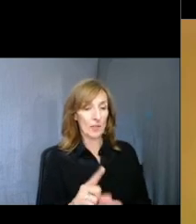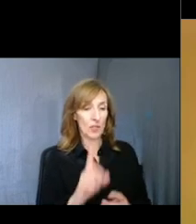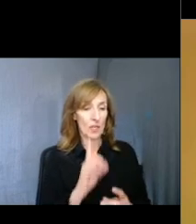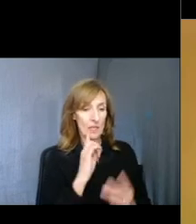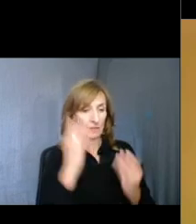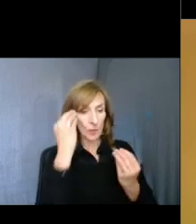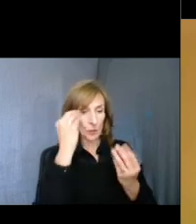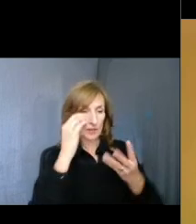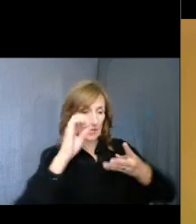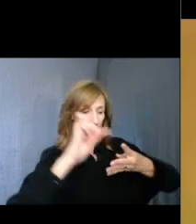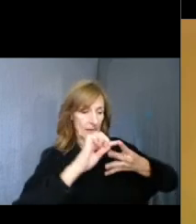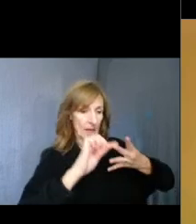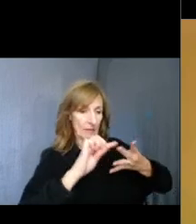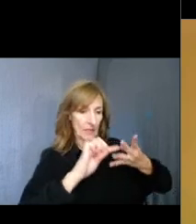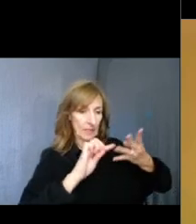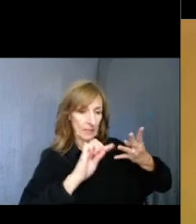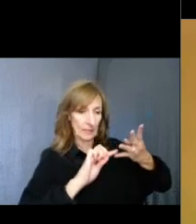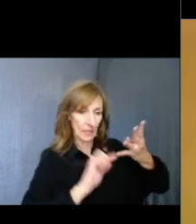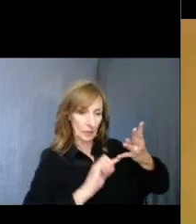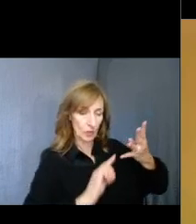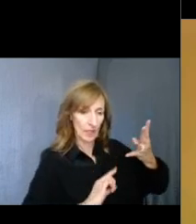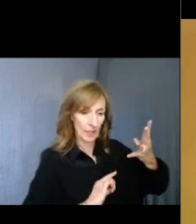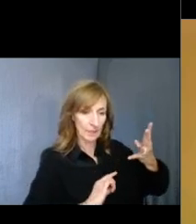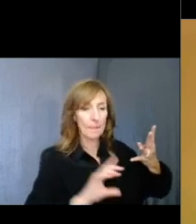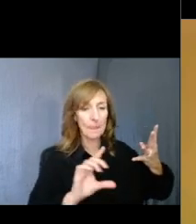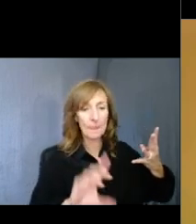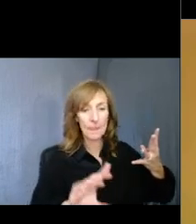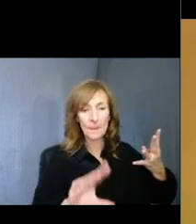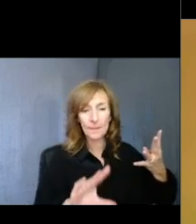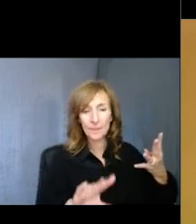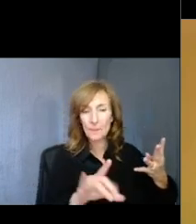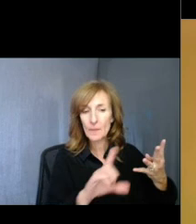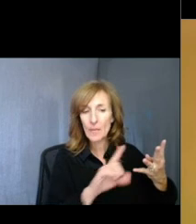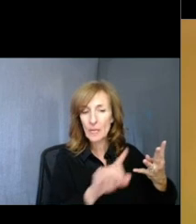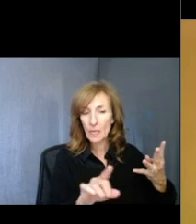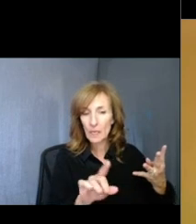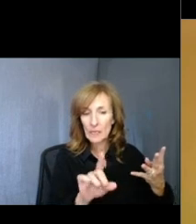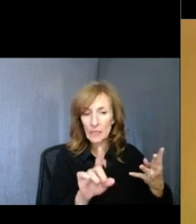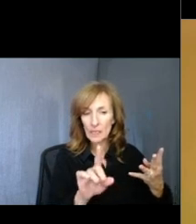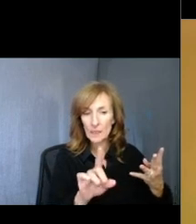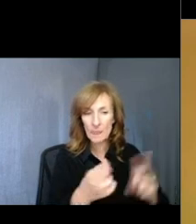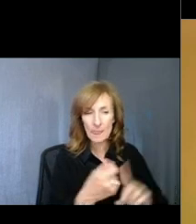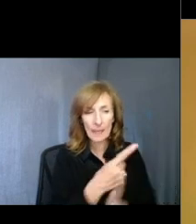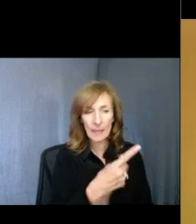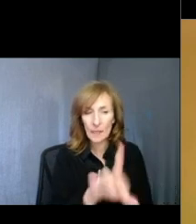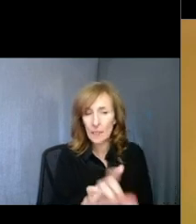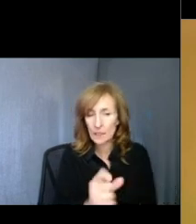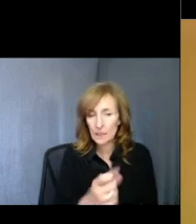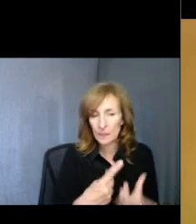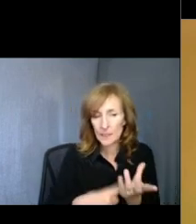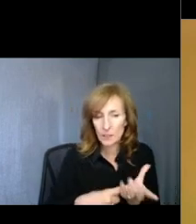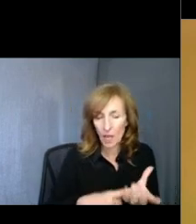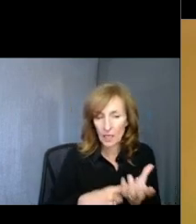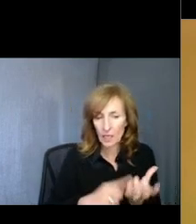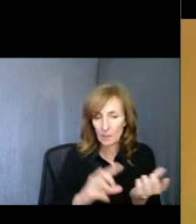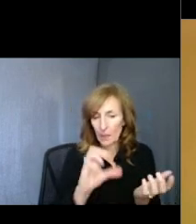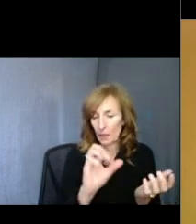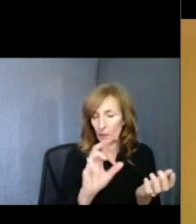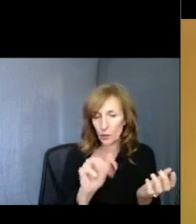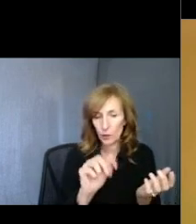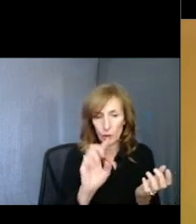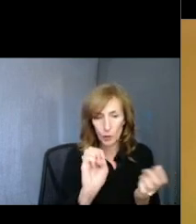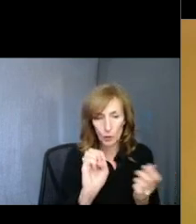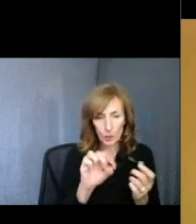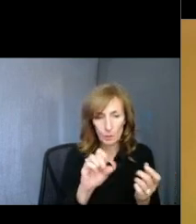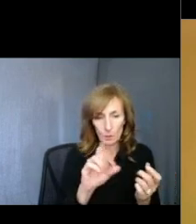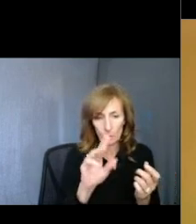pressure, urine protein measurement, and let's talk about urine protein measurement. I didn't dive into this. You remember the little dipstick, and we all